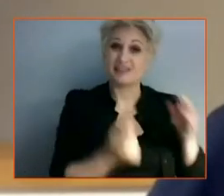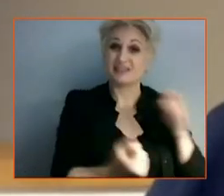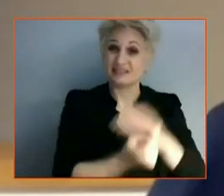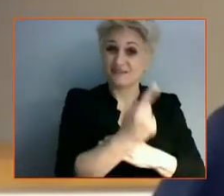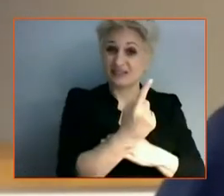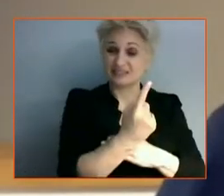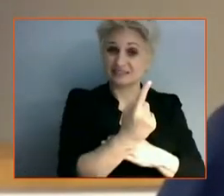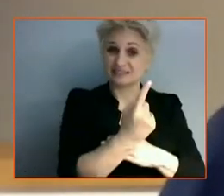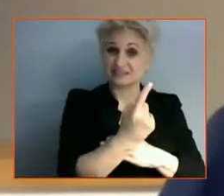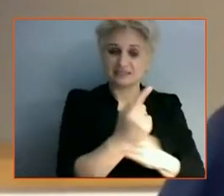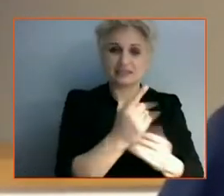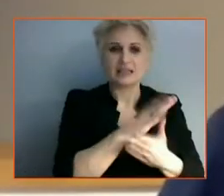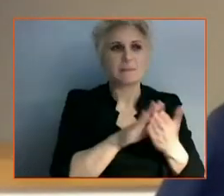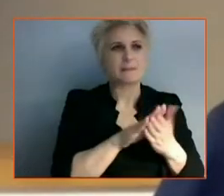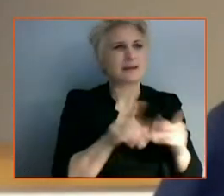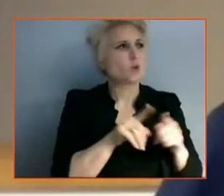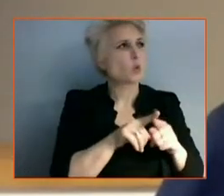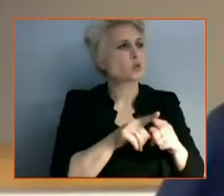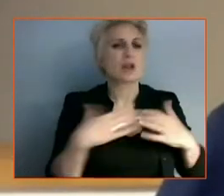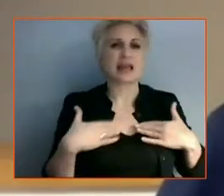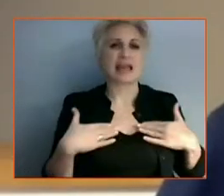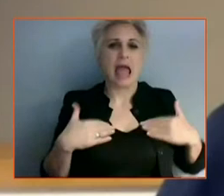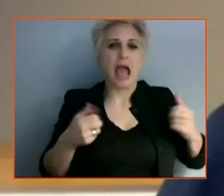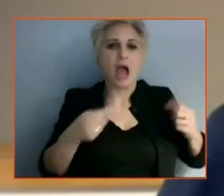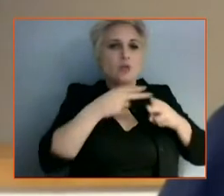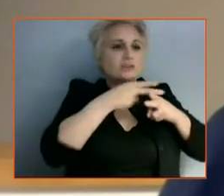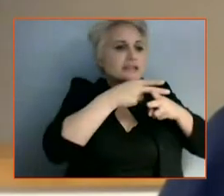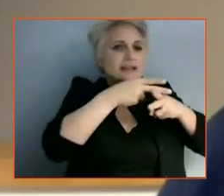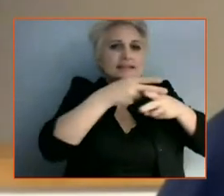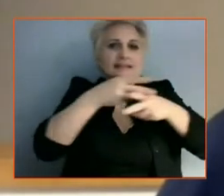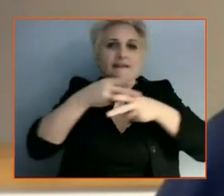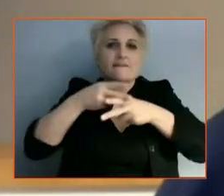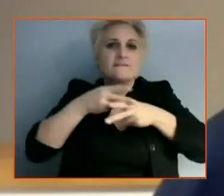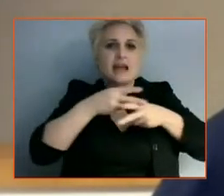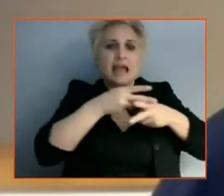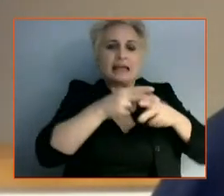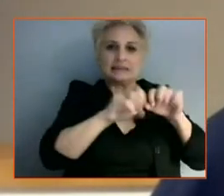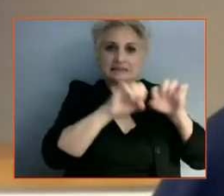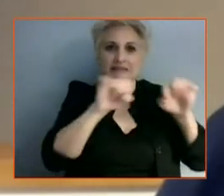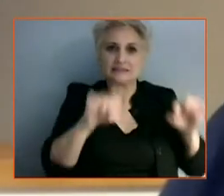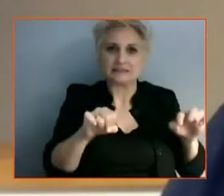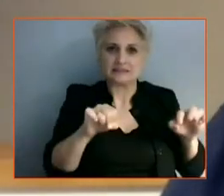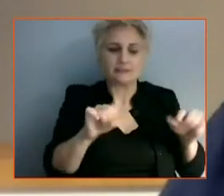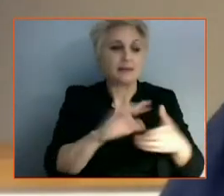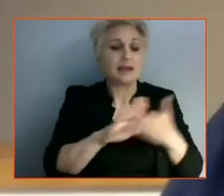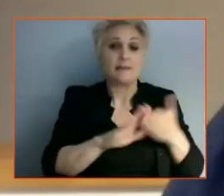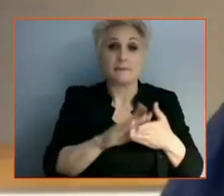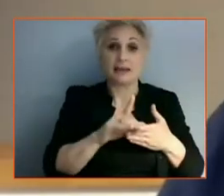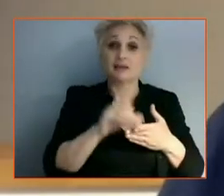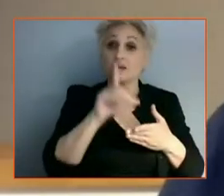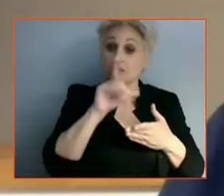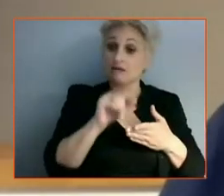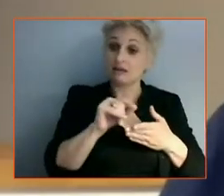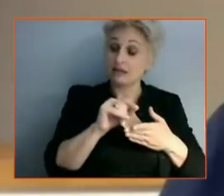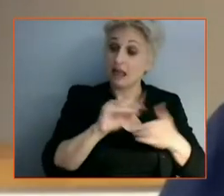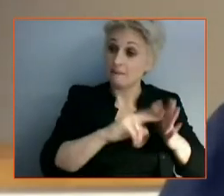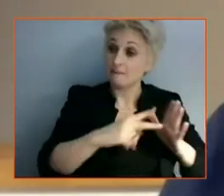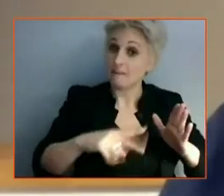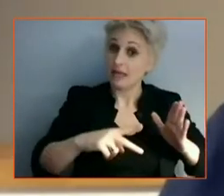a health surveillance system that gives the confidence for people to be able to plan the events and run them. And look, all of that